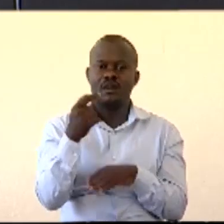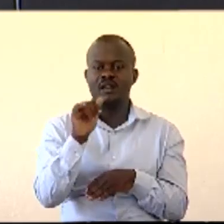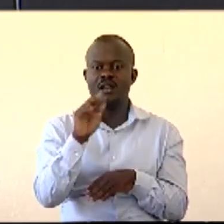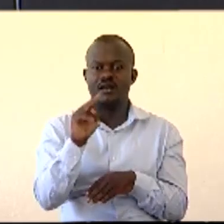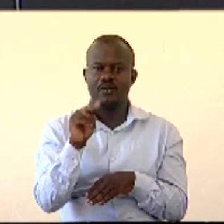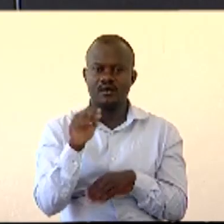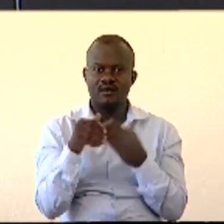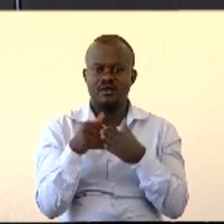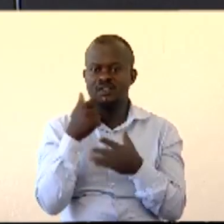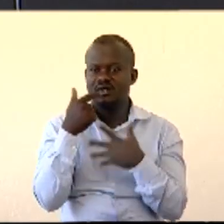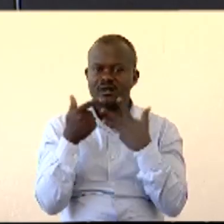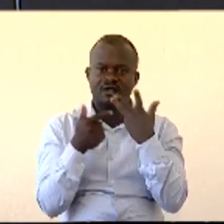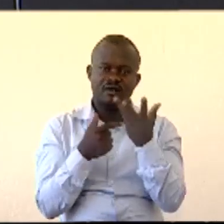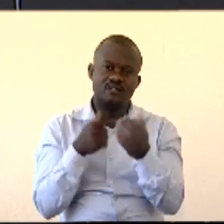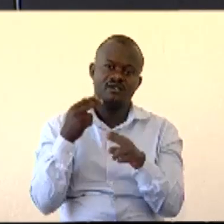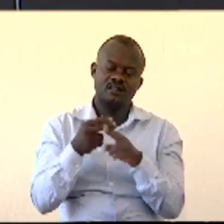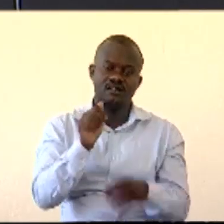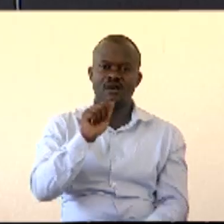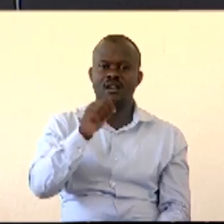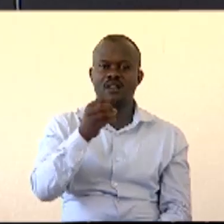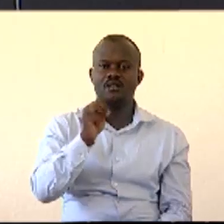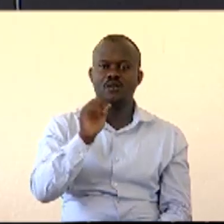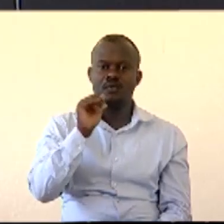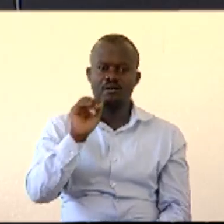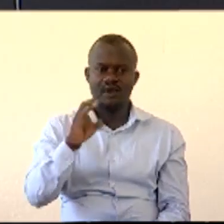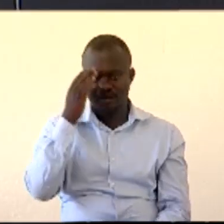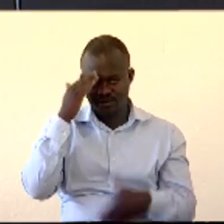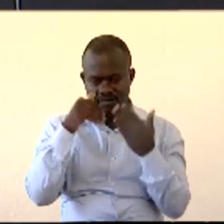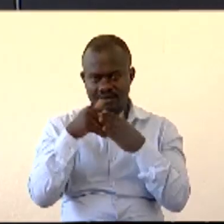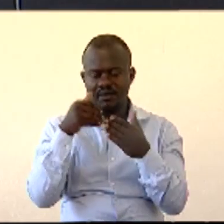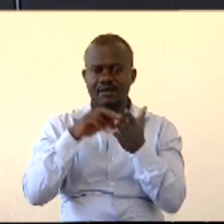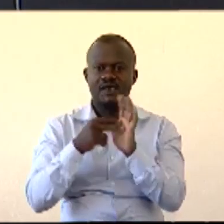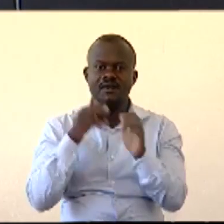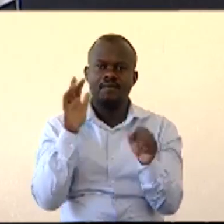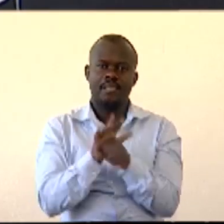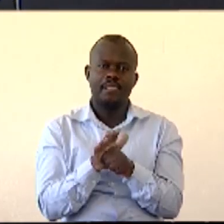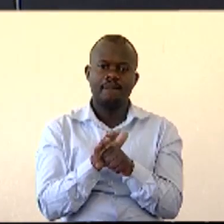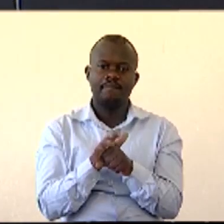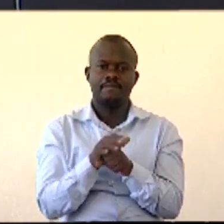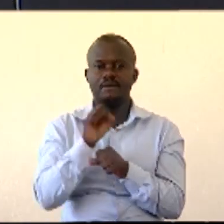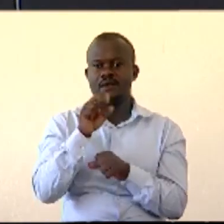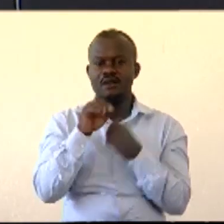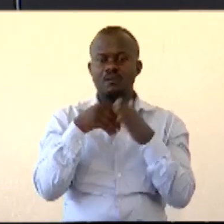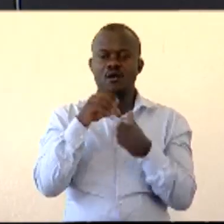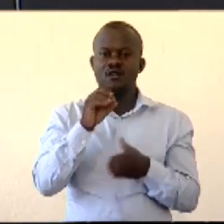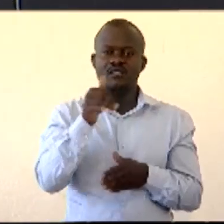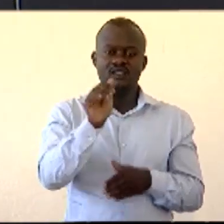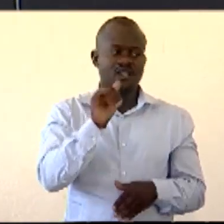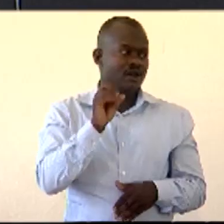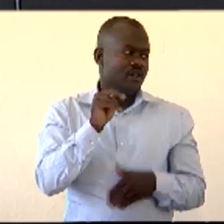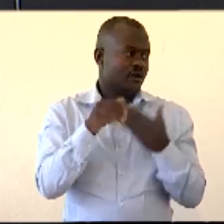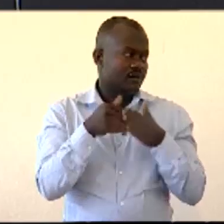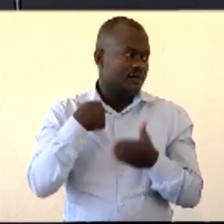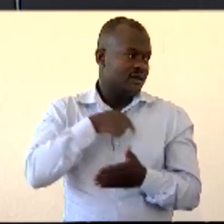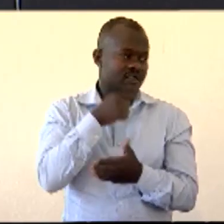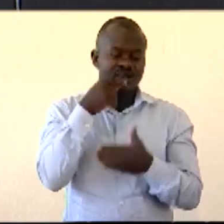So that's why we call it a polyatomic. Poly means many. The sum of these ions, the